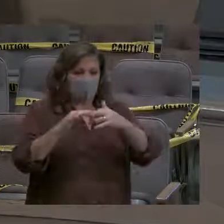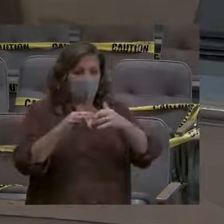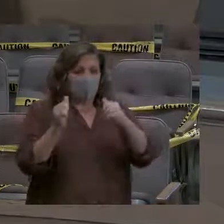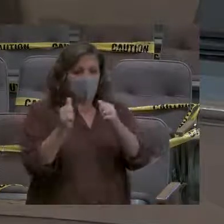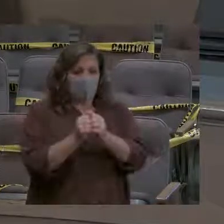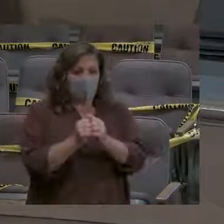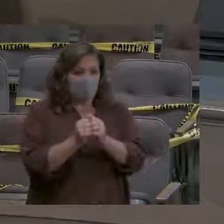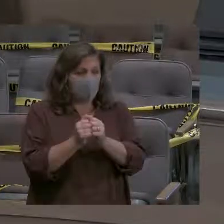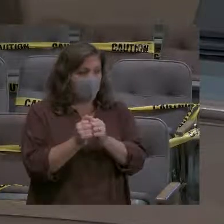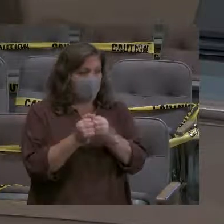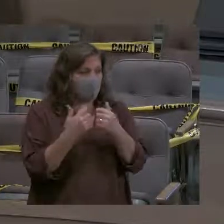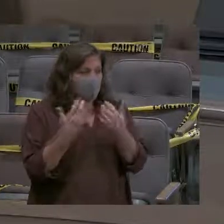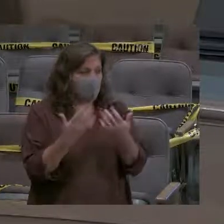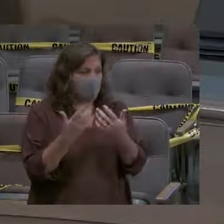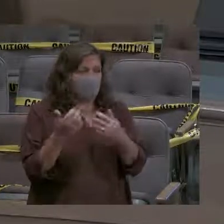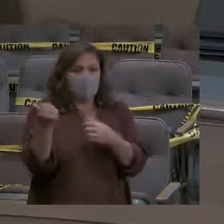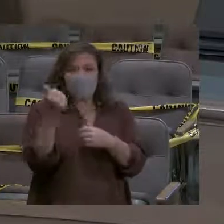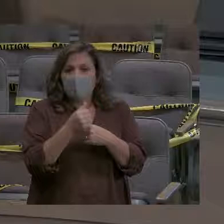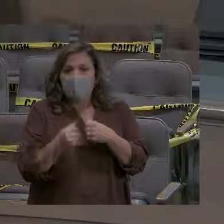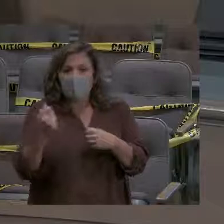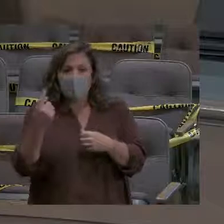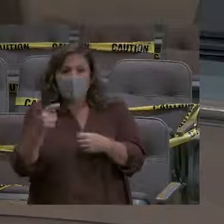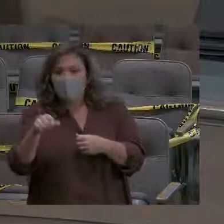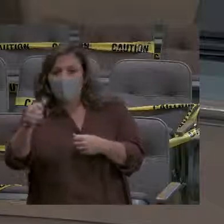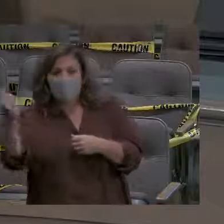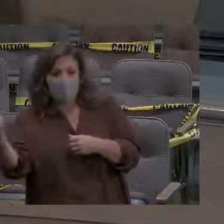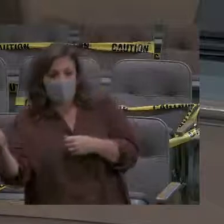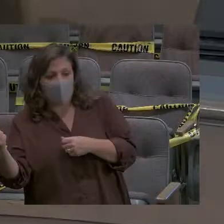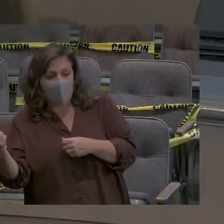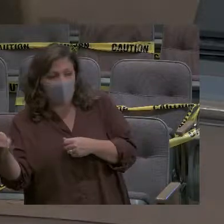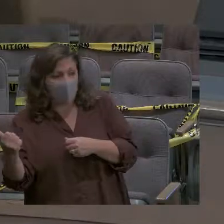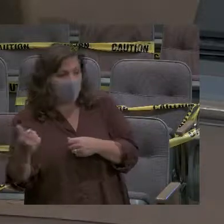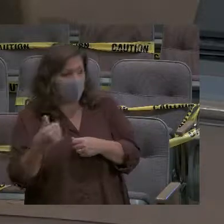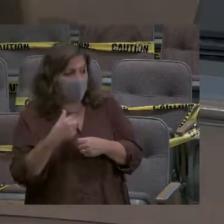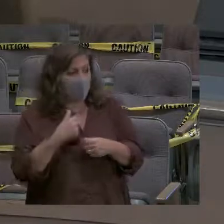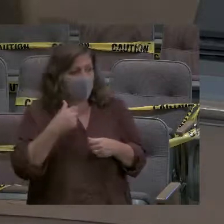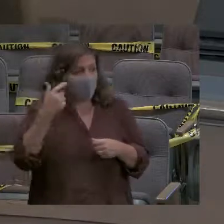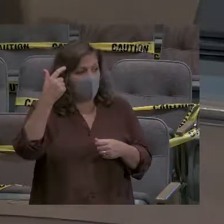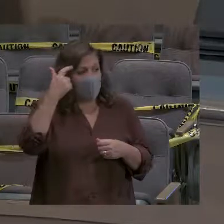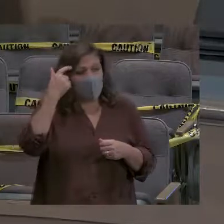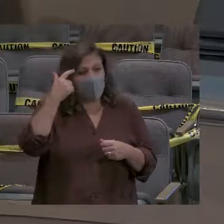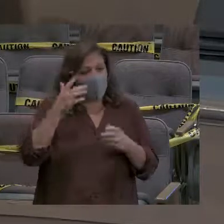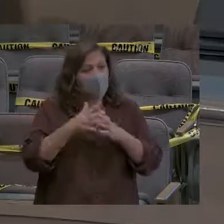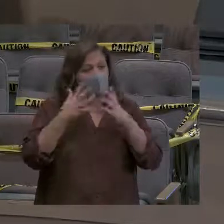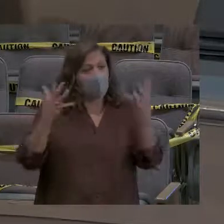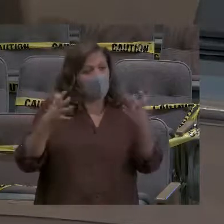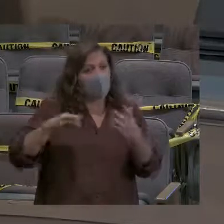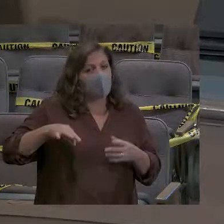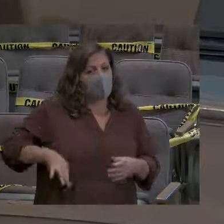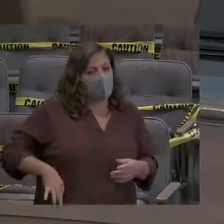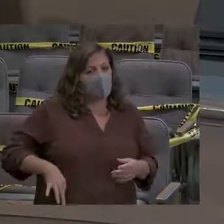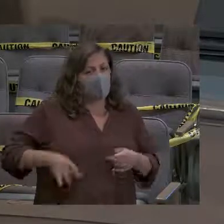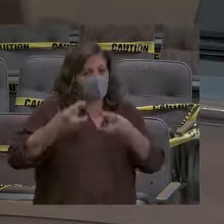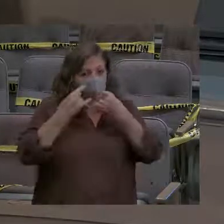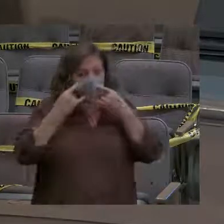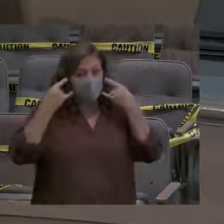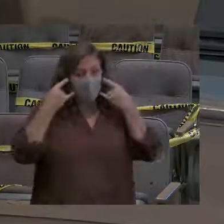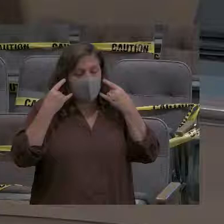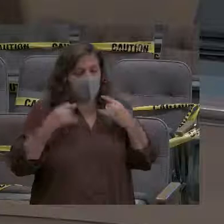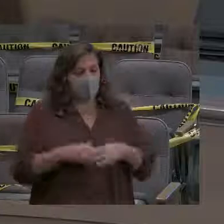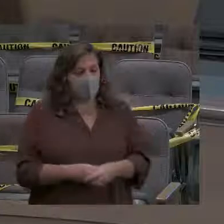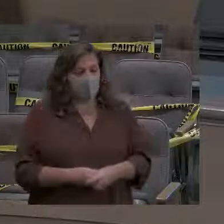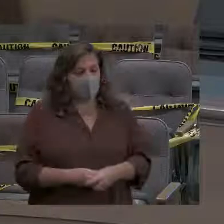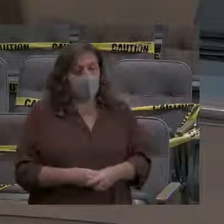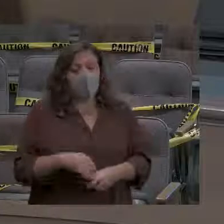with anyone else, I think there's great benefit to masking. I think